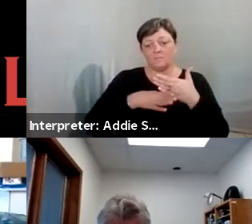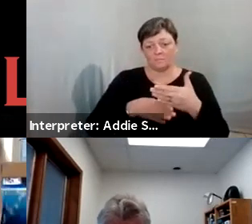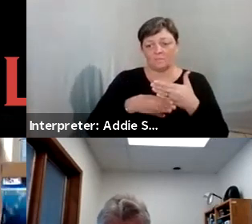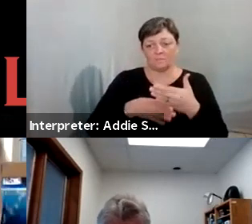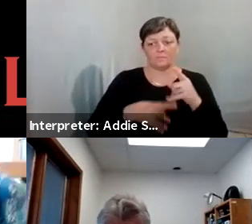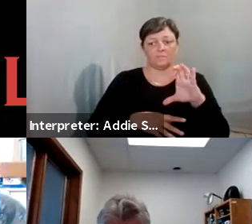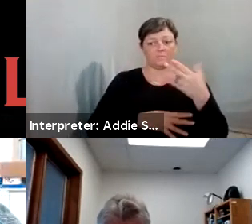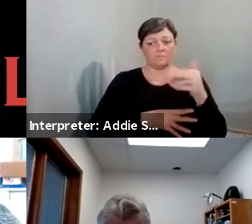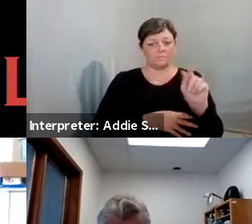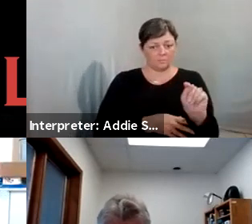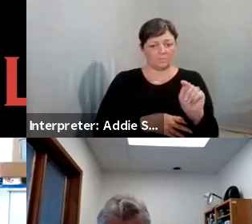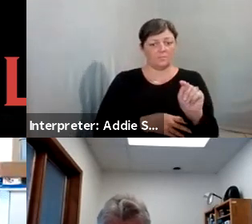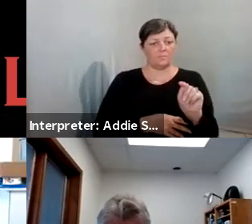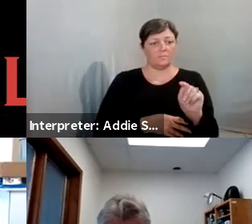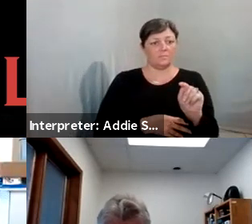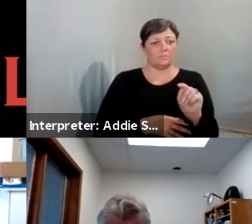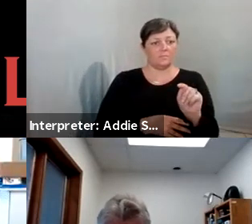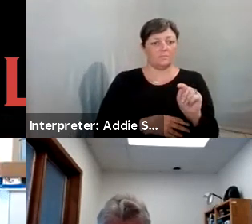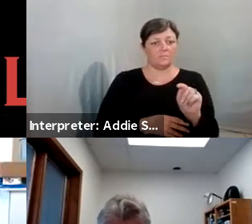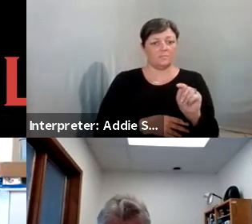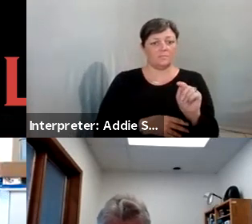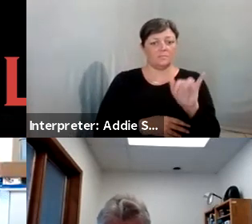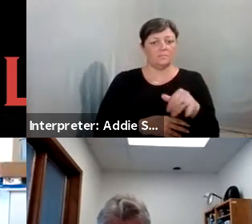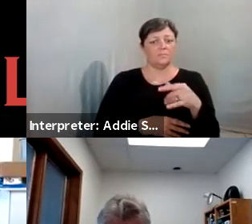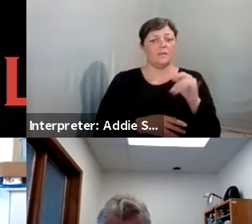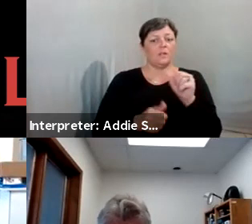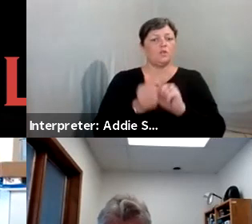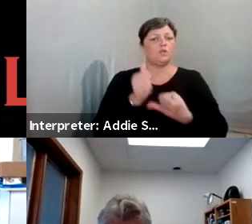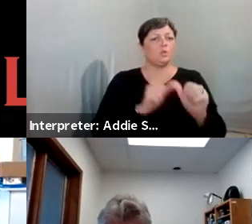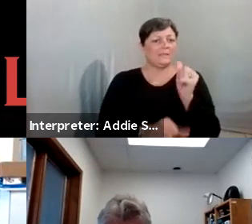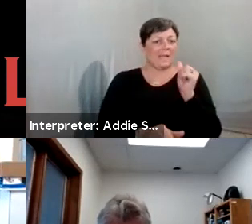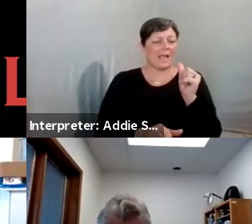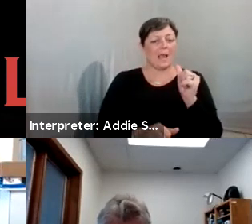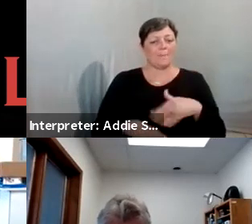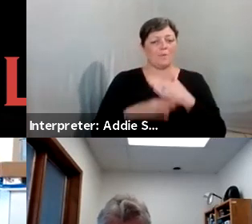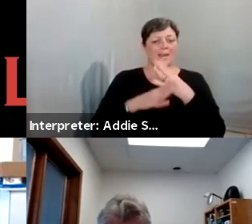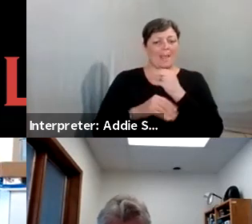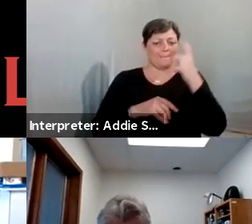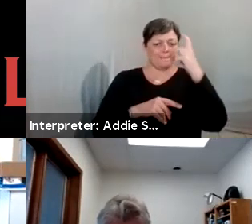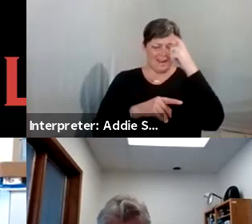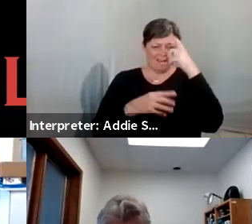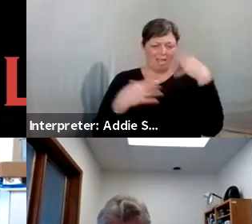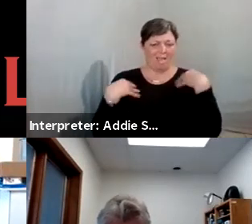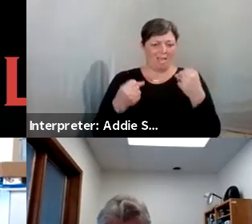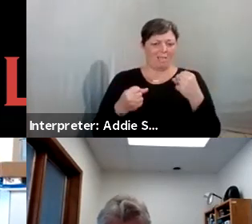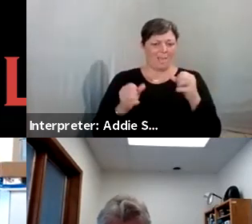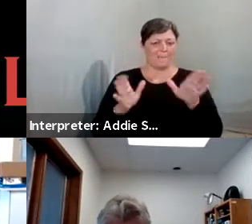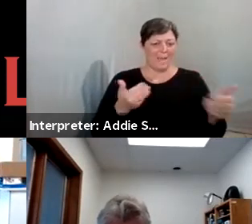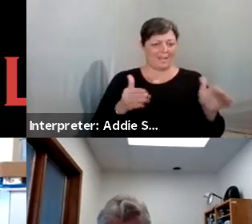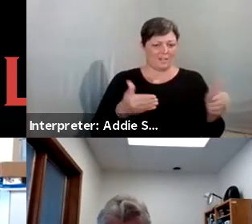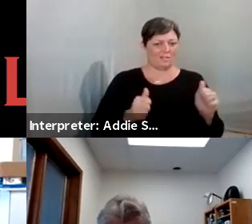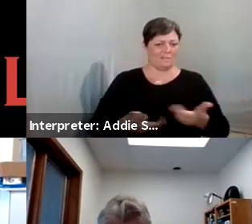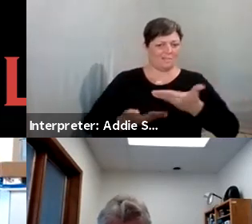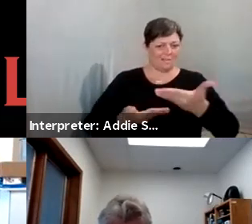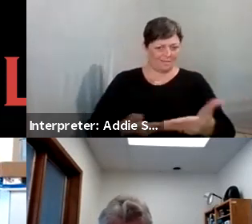chat. Oh, that's what Pam, I pulled it up as the suicide prevention and mental health packages that they deliver.